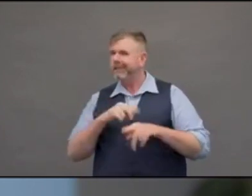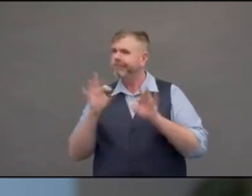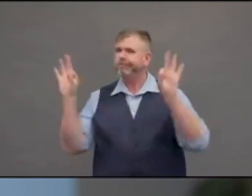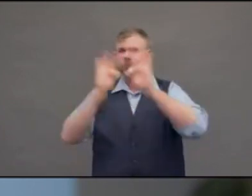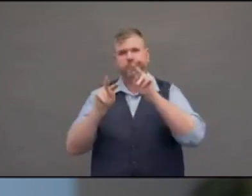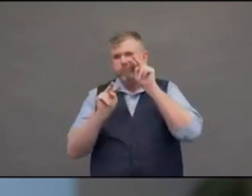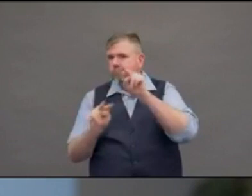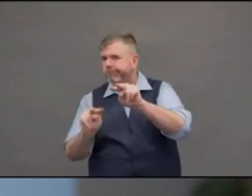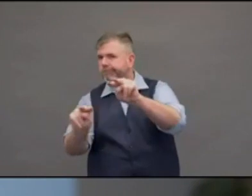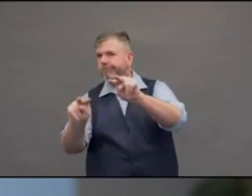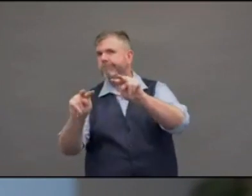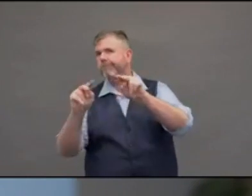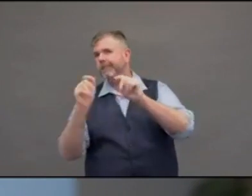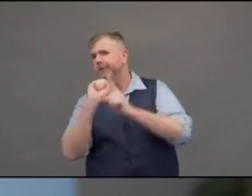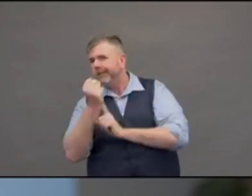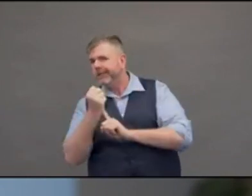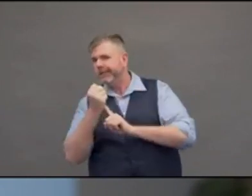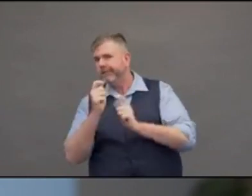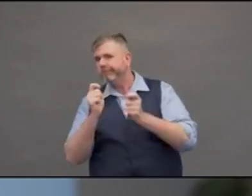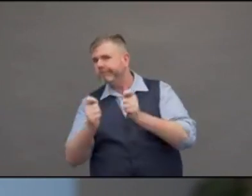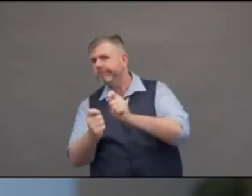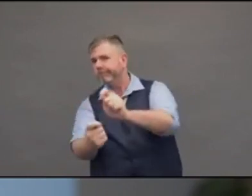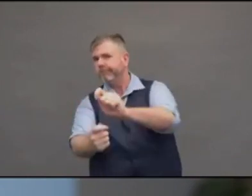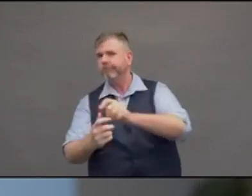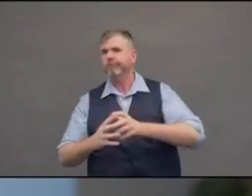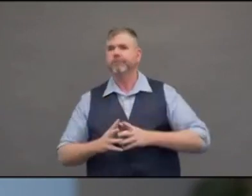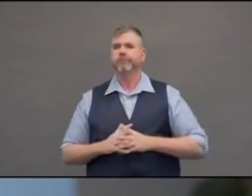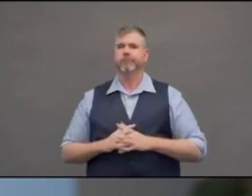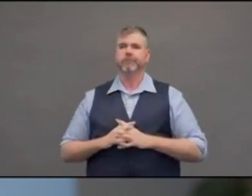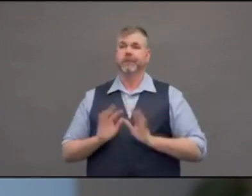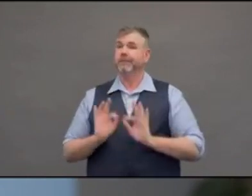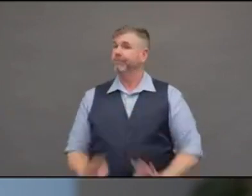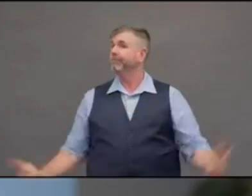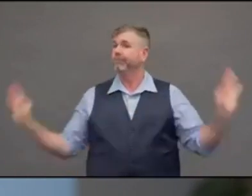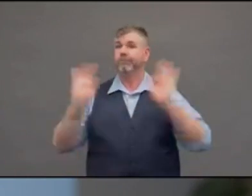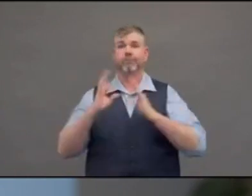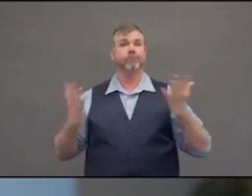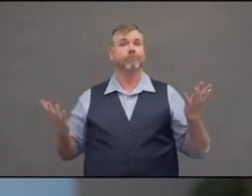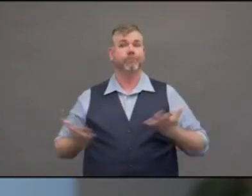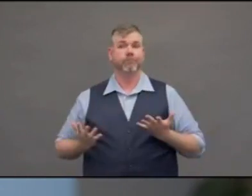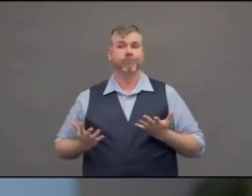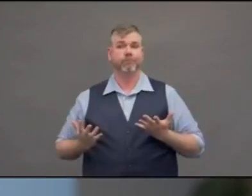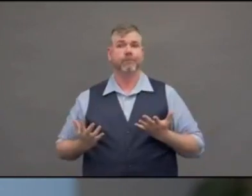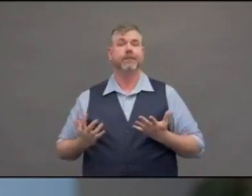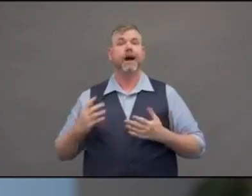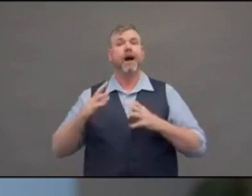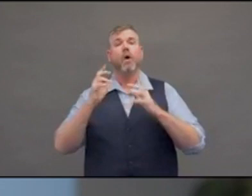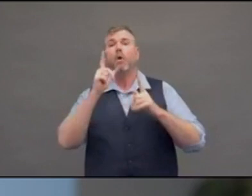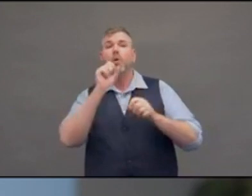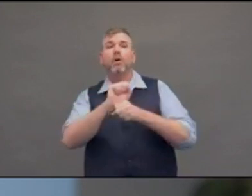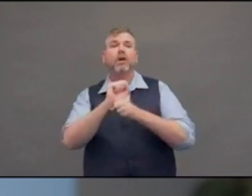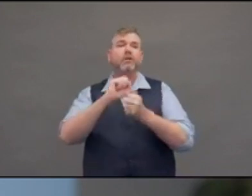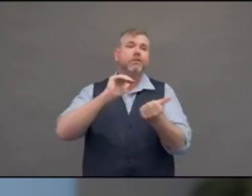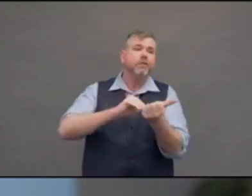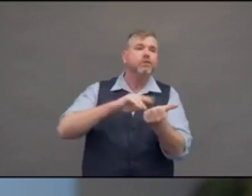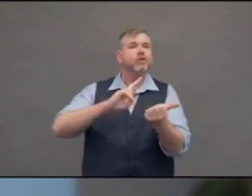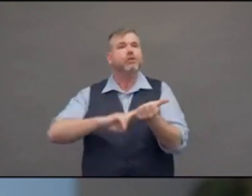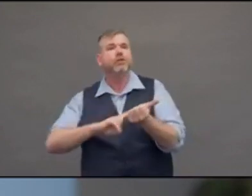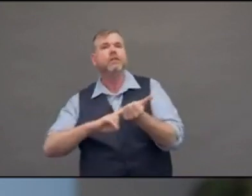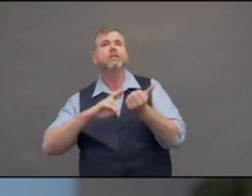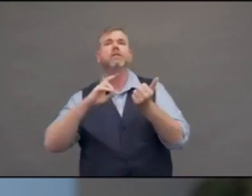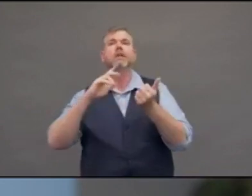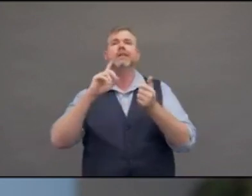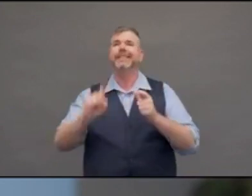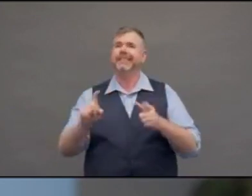need. We know that our healthcare workers and other first responders need PPE. We know that we need to keep